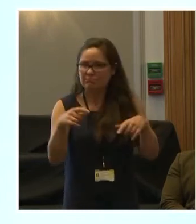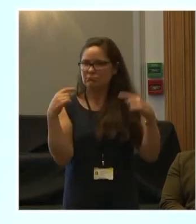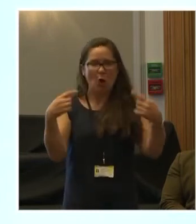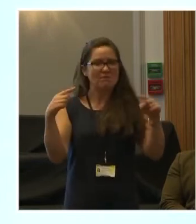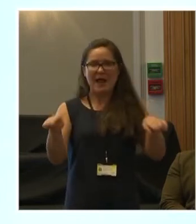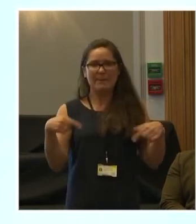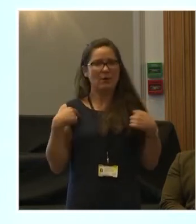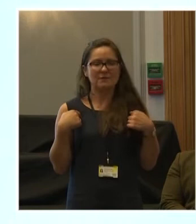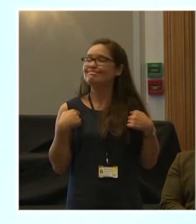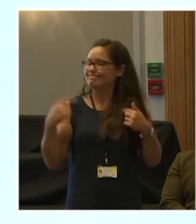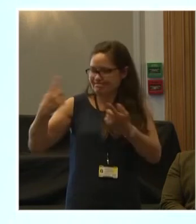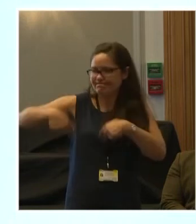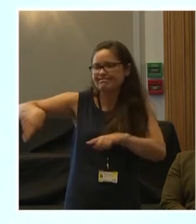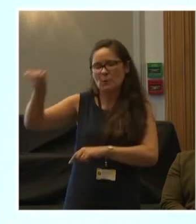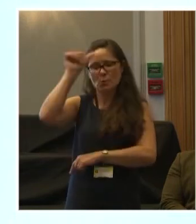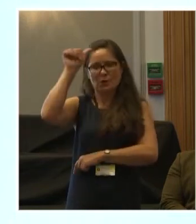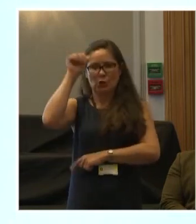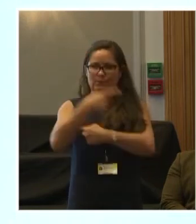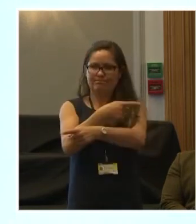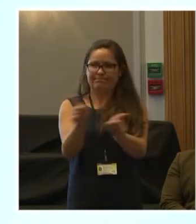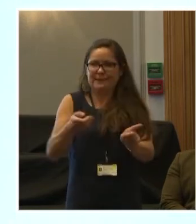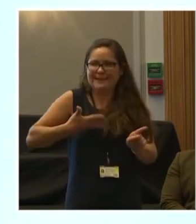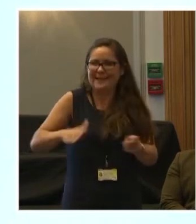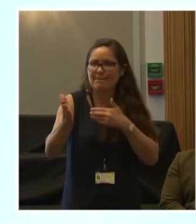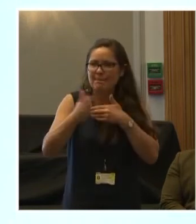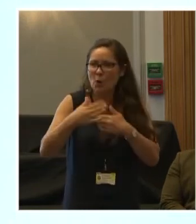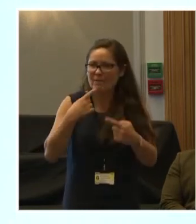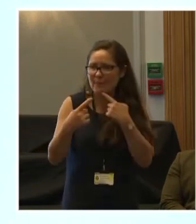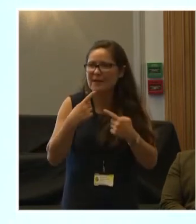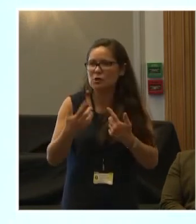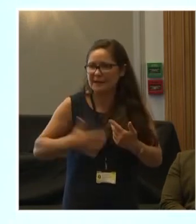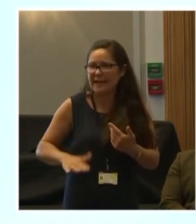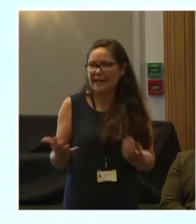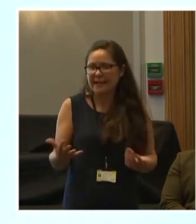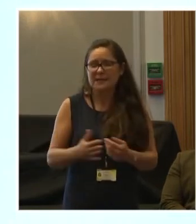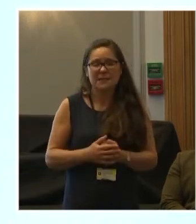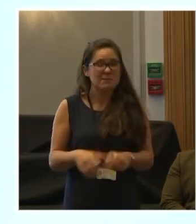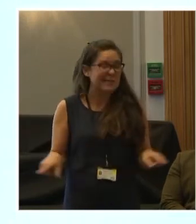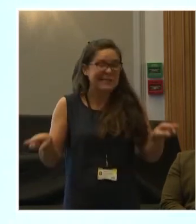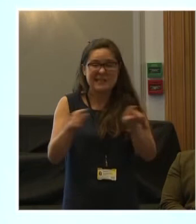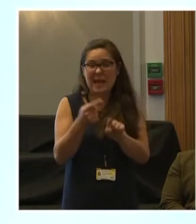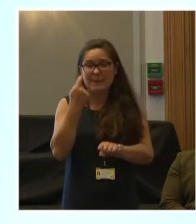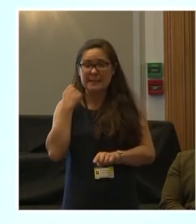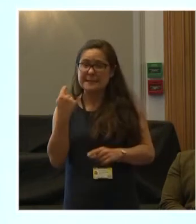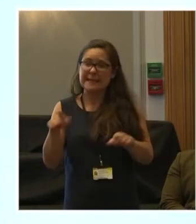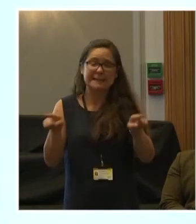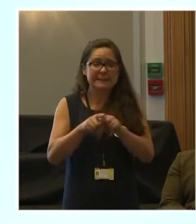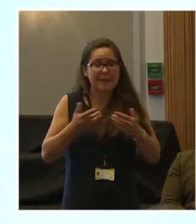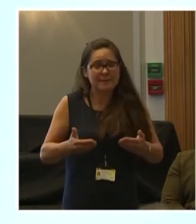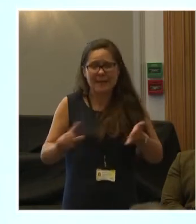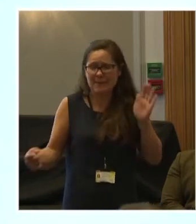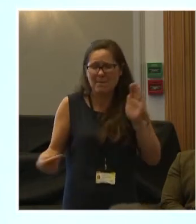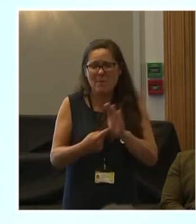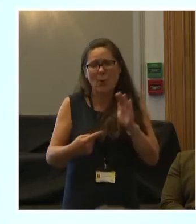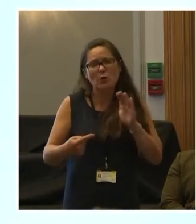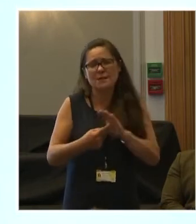that you needed more information on genetic diagnosis. As we've said today and yesterday's conference, it's so important, not